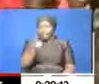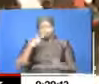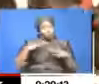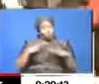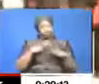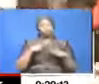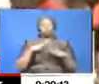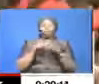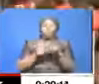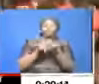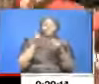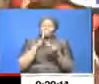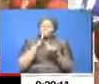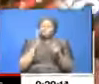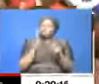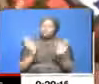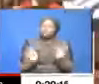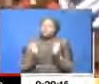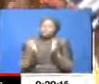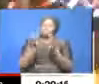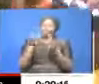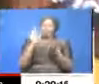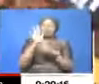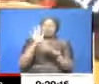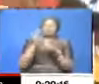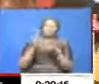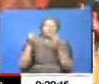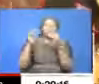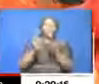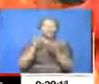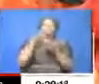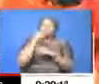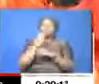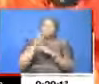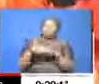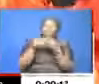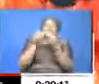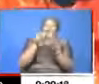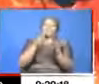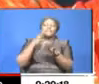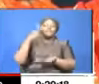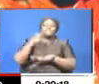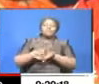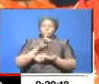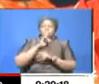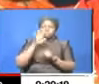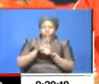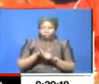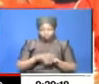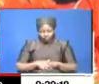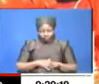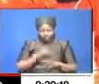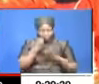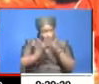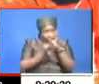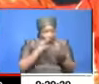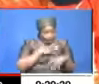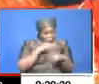by their opponents, whom they accused of offering false promises. Ikiwa wapinzani